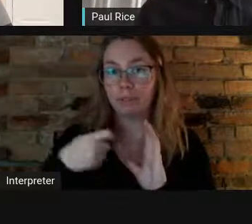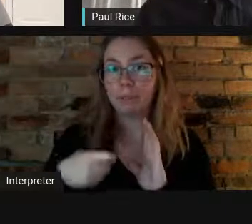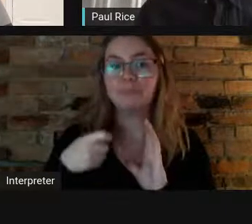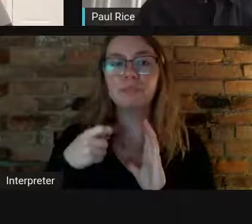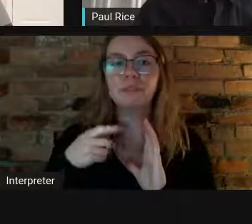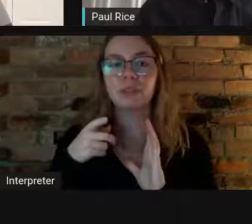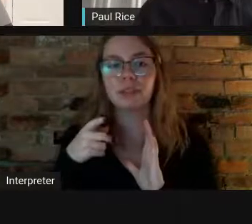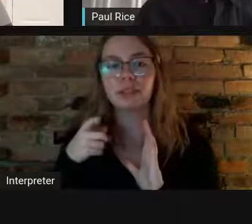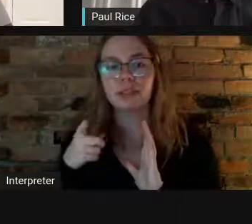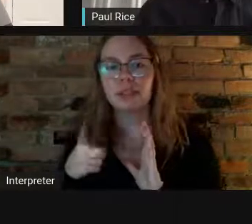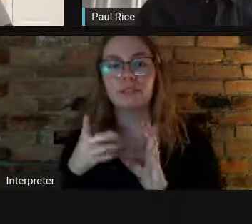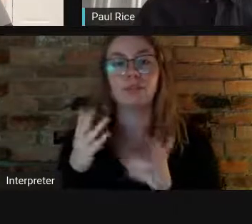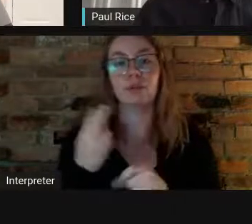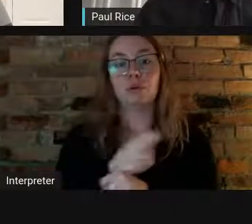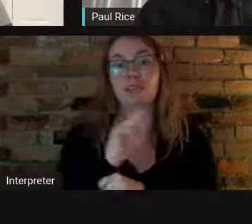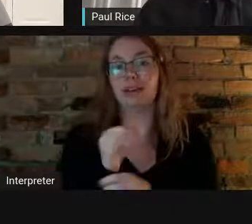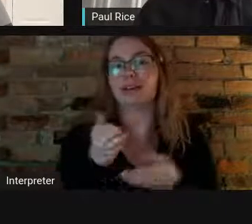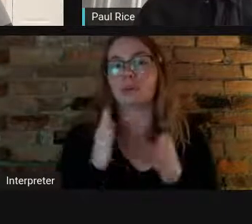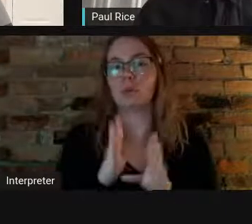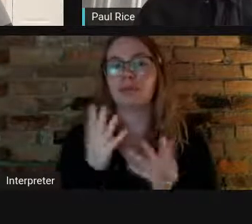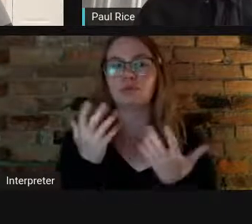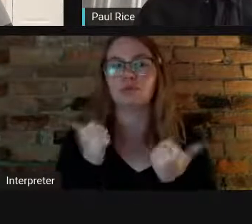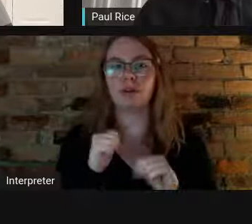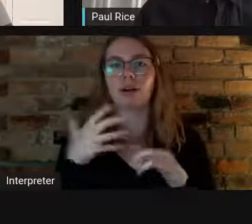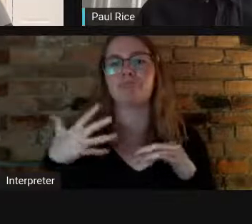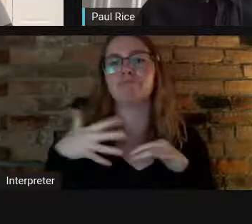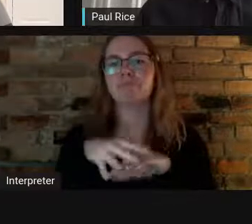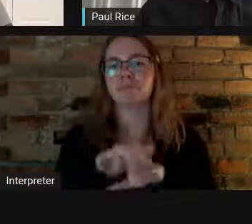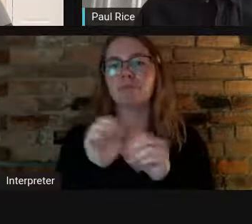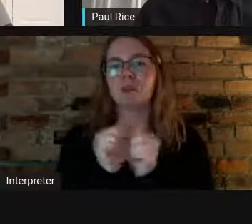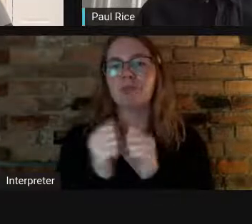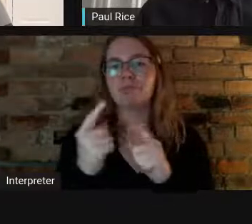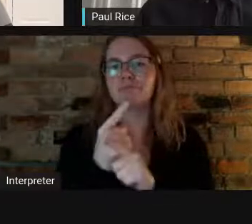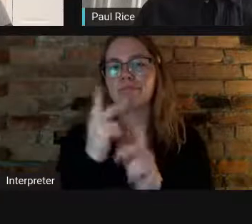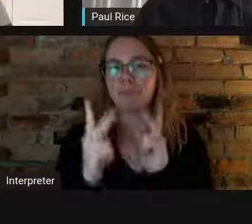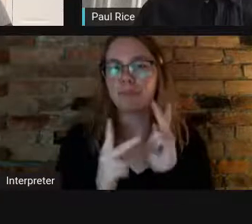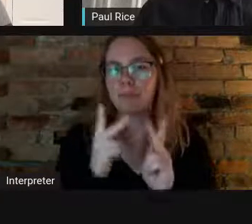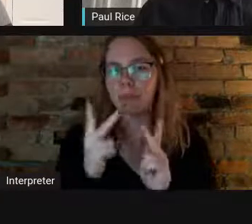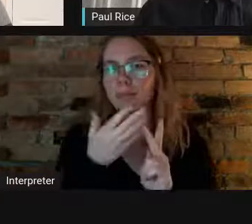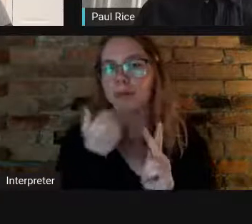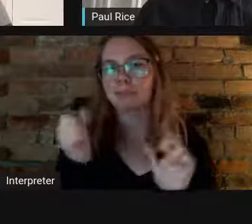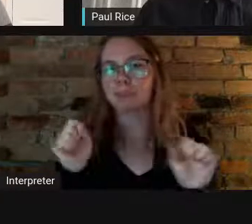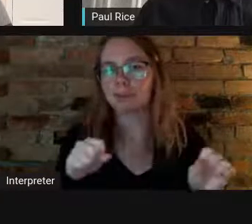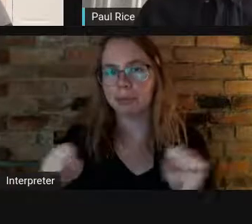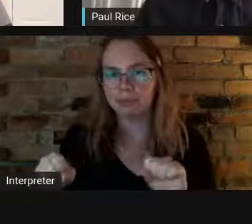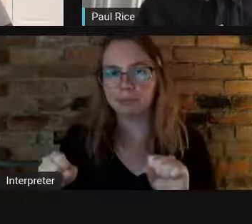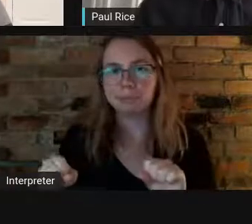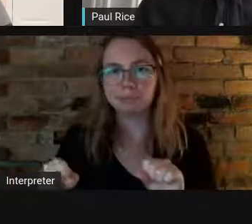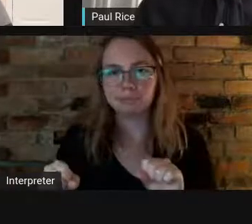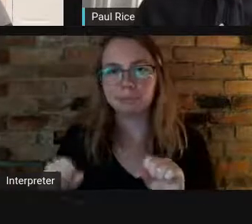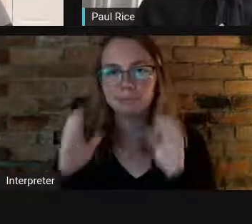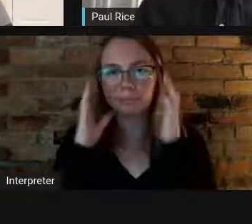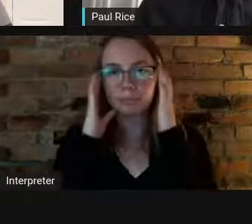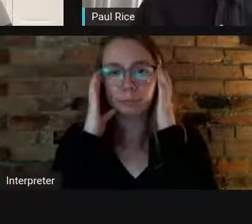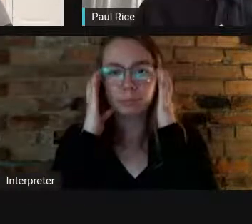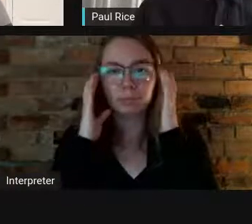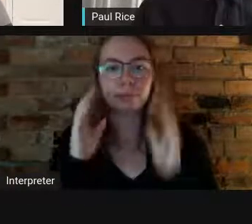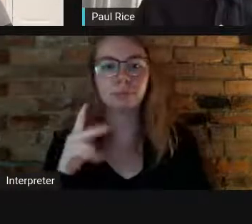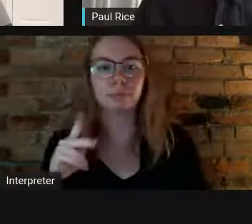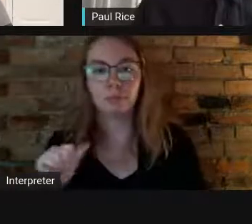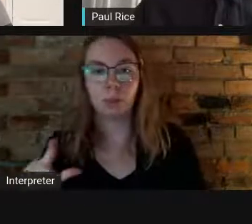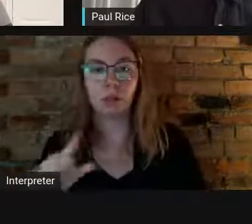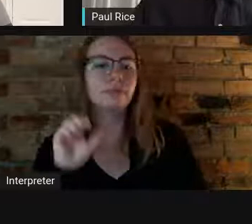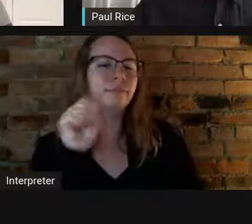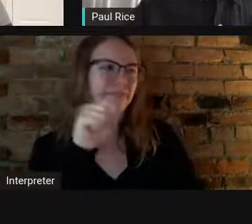to kind of assimilate the best way that he can. Paul, I'm sure you've got a lot more to say on that. No, I